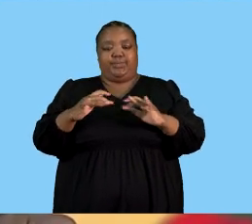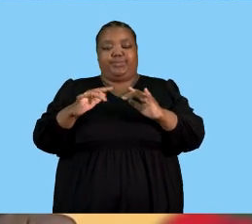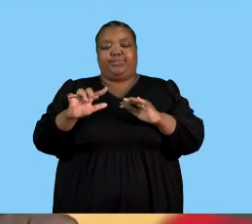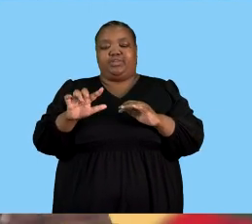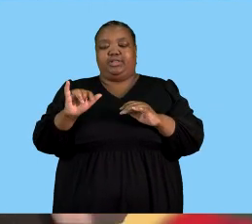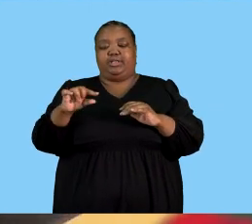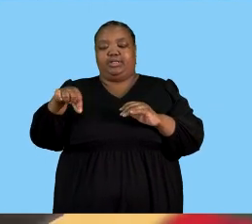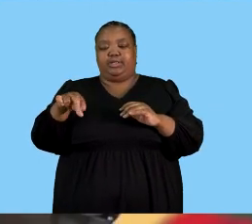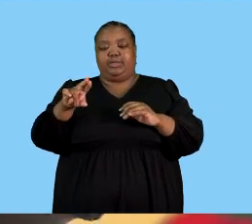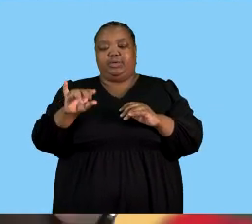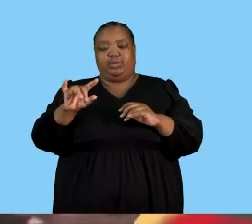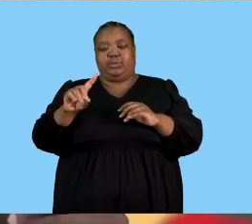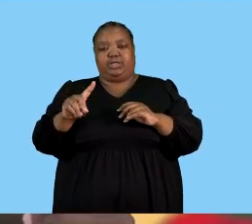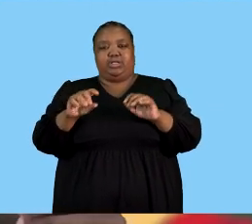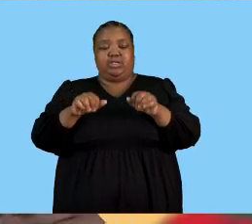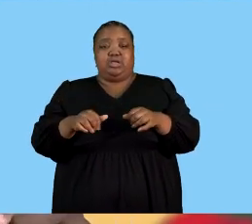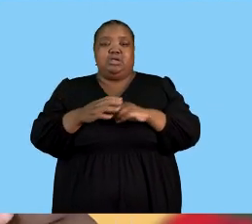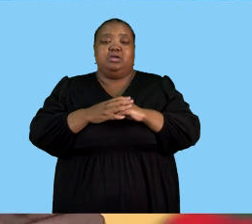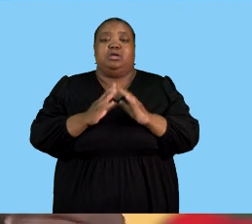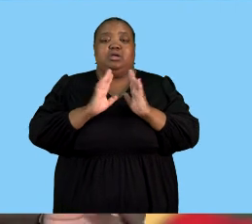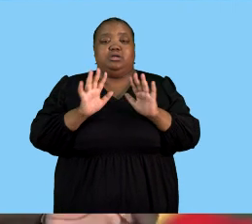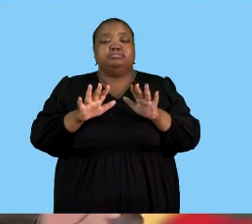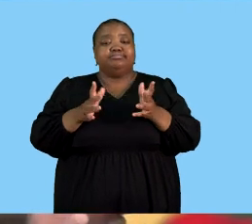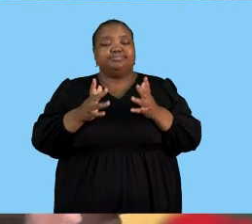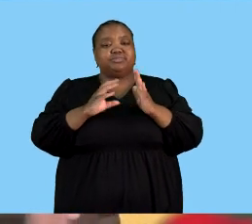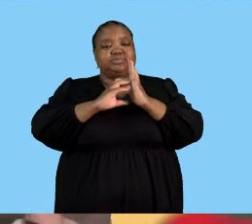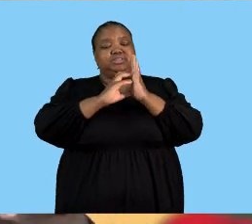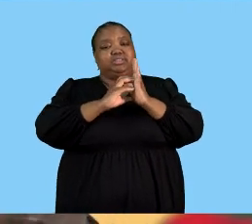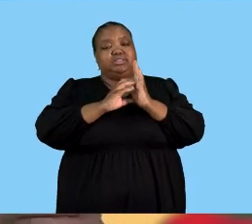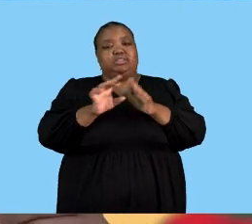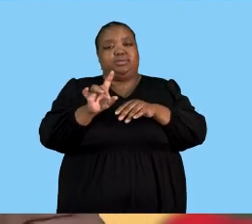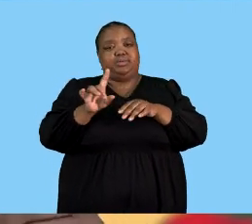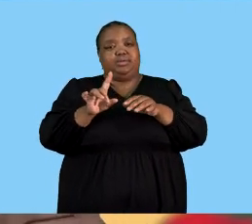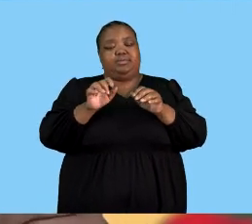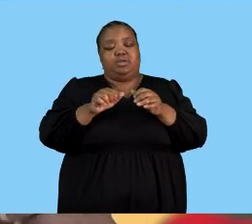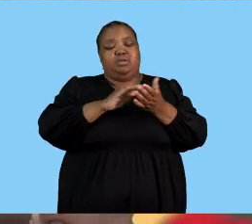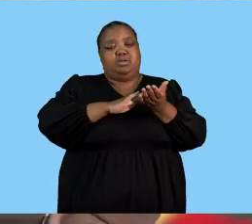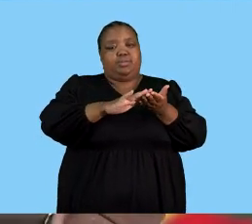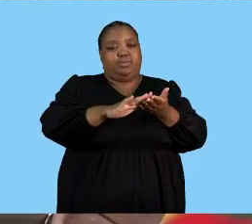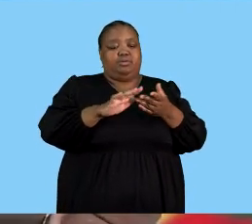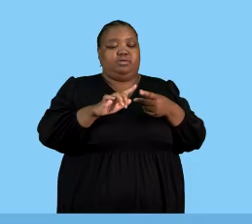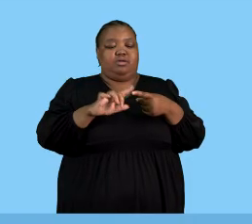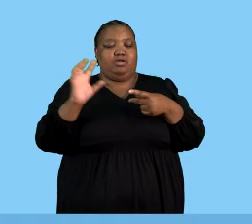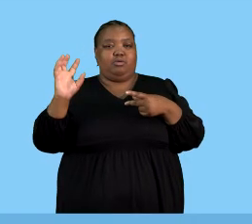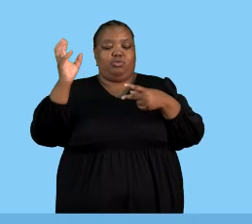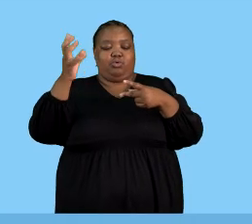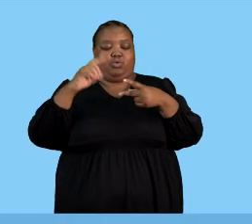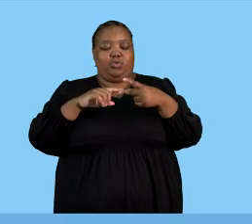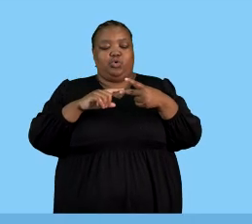Now, the common examples of these two things, the elements and the compounds being pure substances, we have